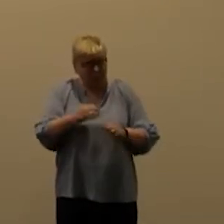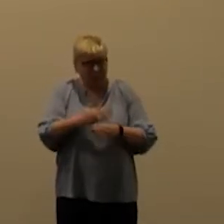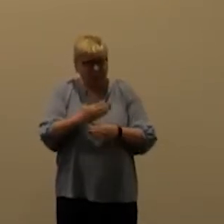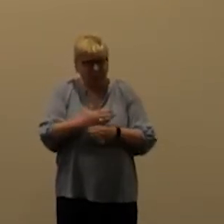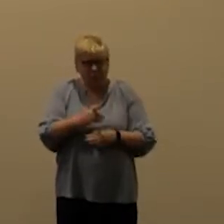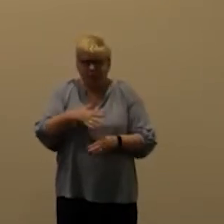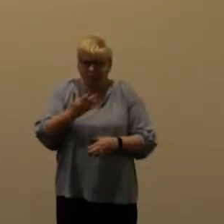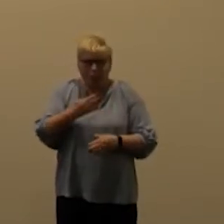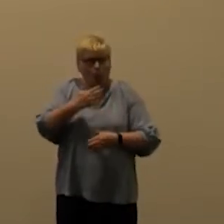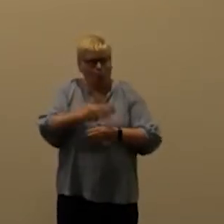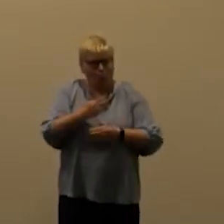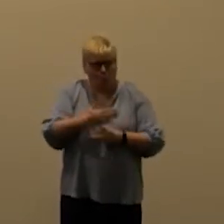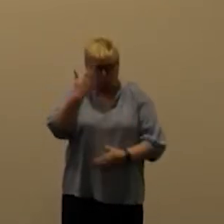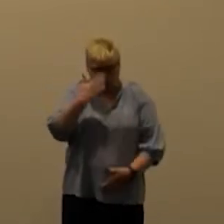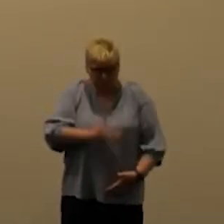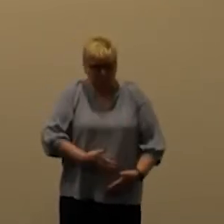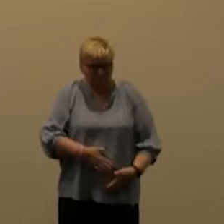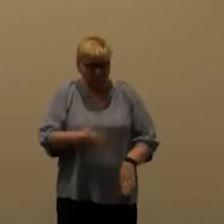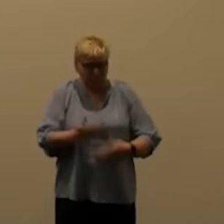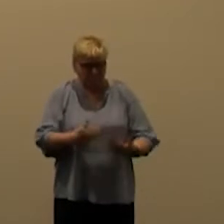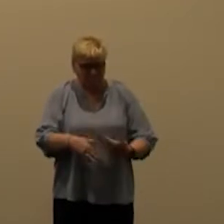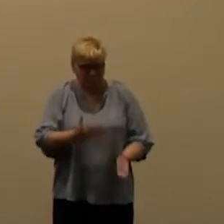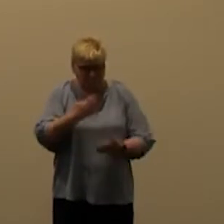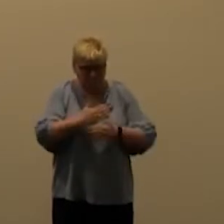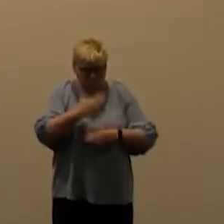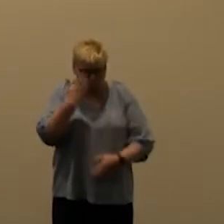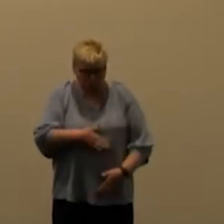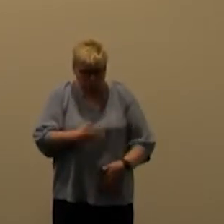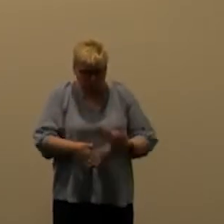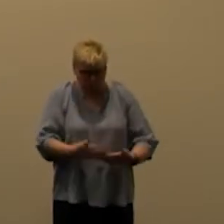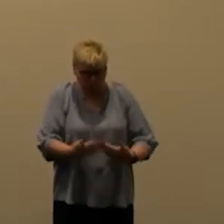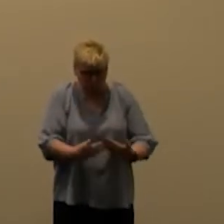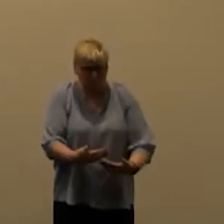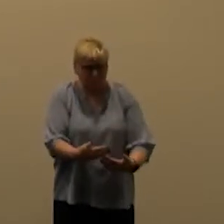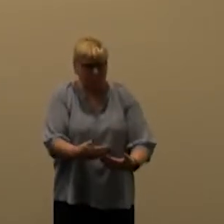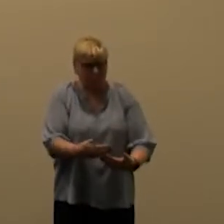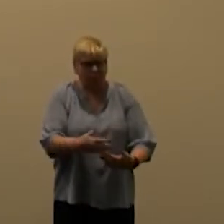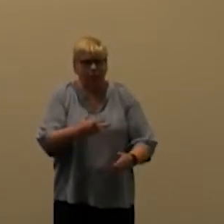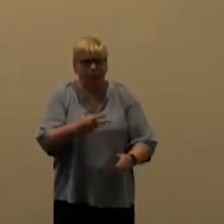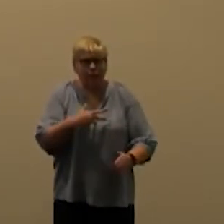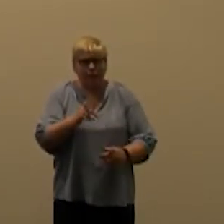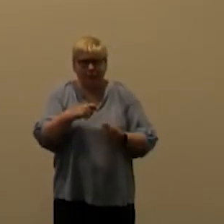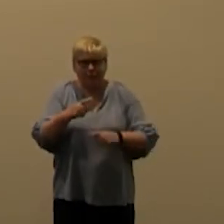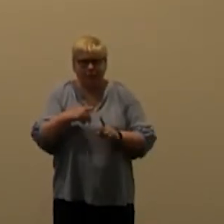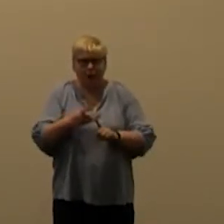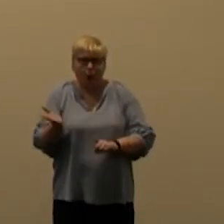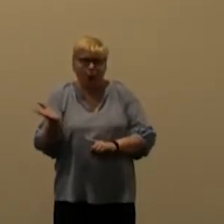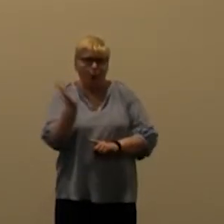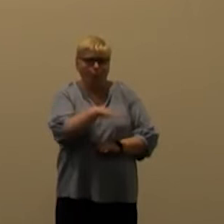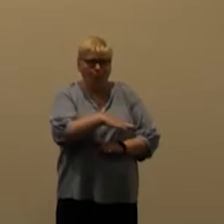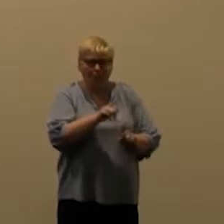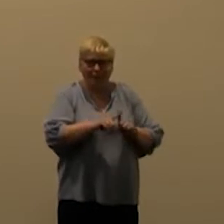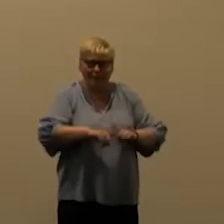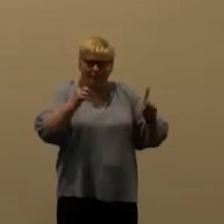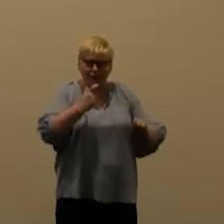work persona and nothing else. And it was that thing of taking myself off into my private life, into my home life, and